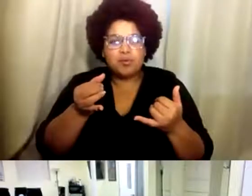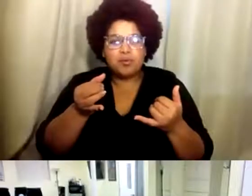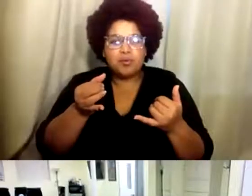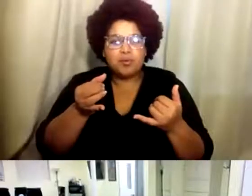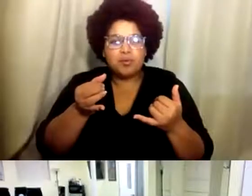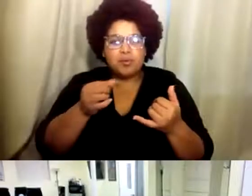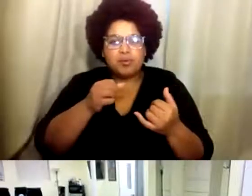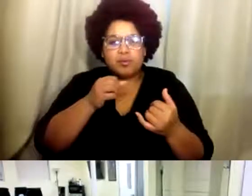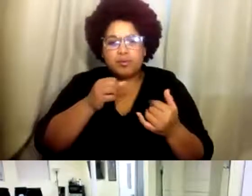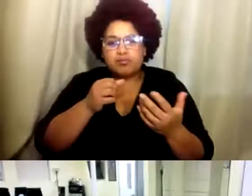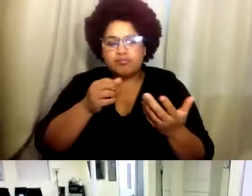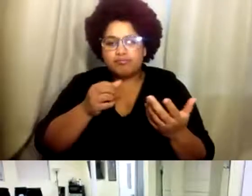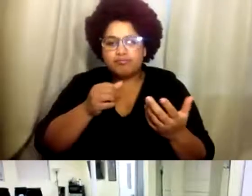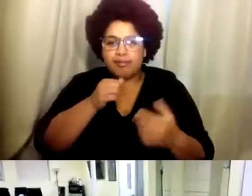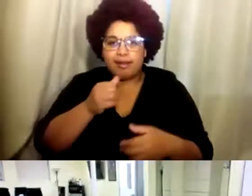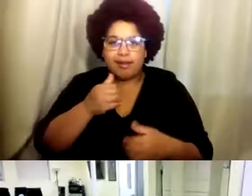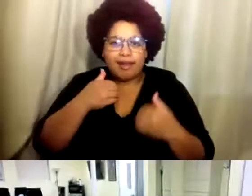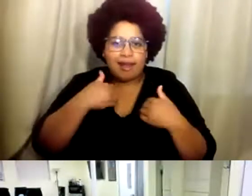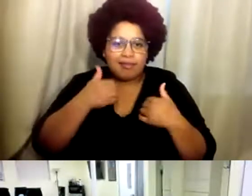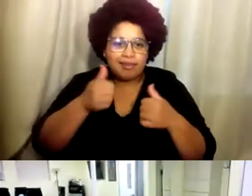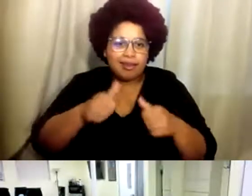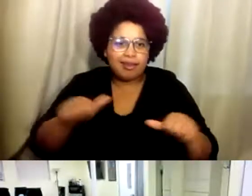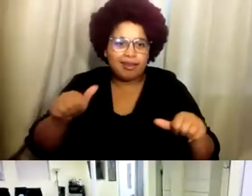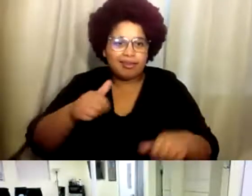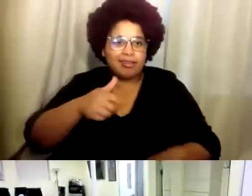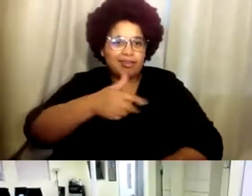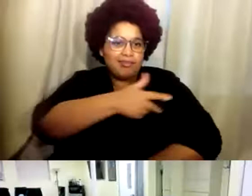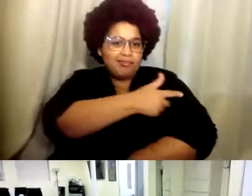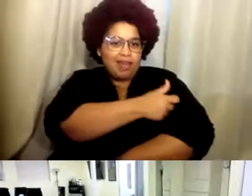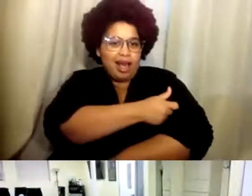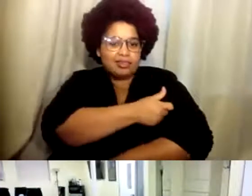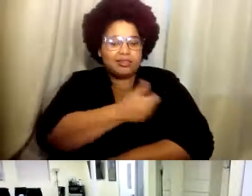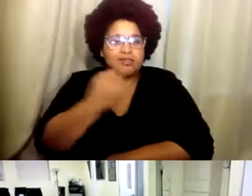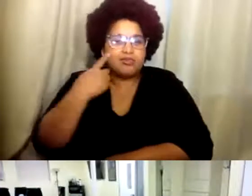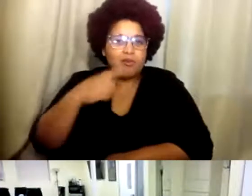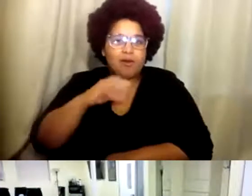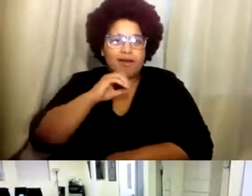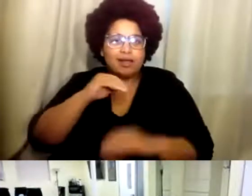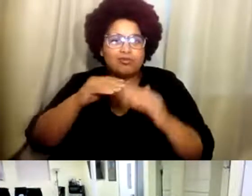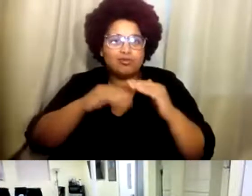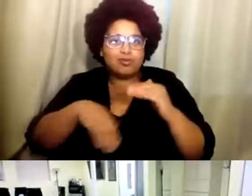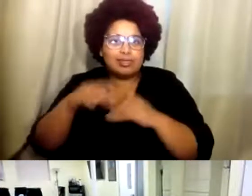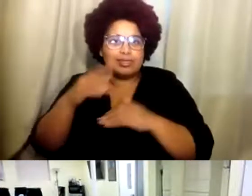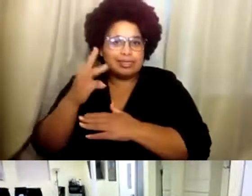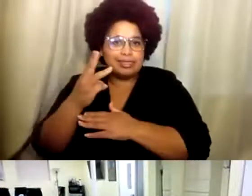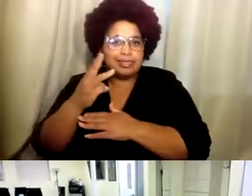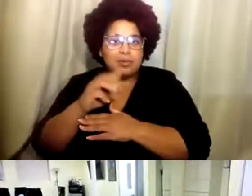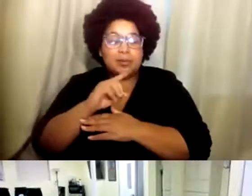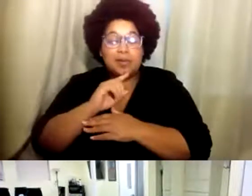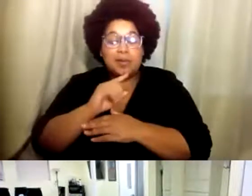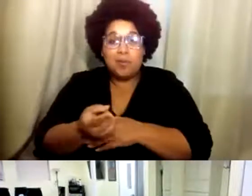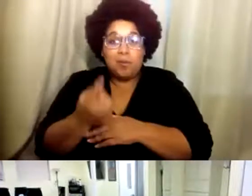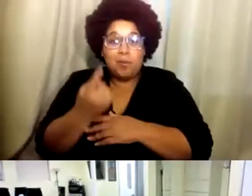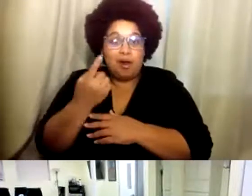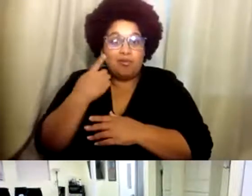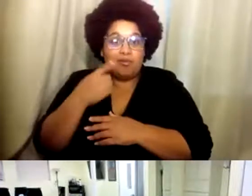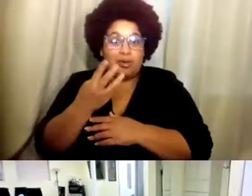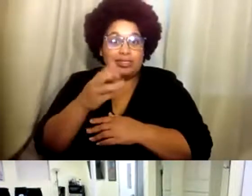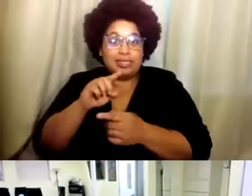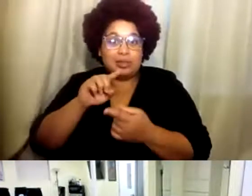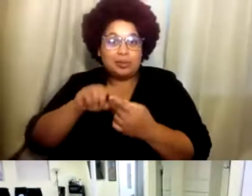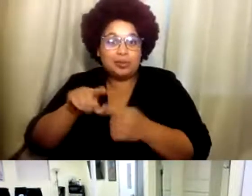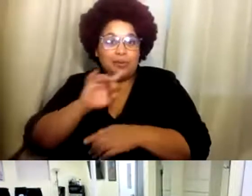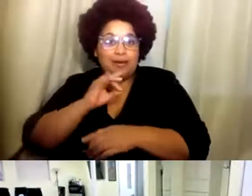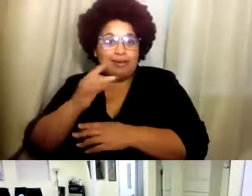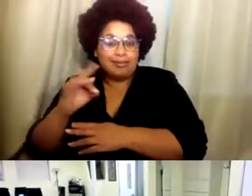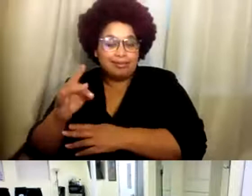don't have anything or vaccines for anybody under the age of 16 yet, right? And we really only have one for the 16 to